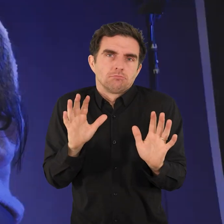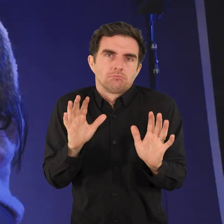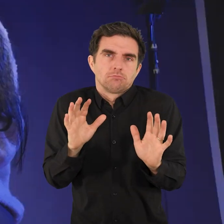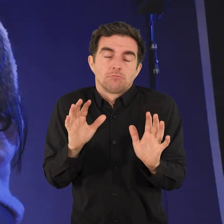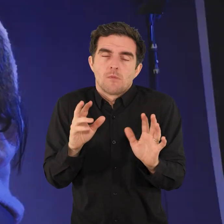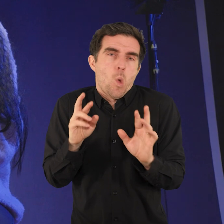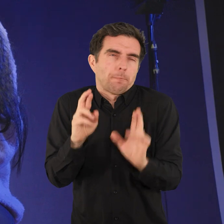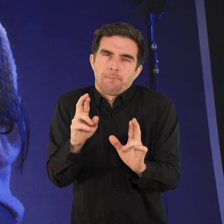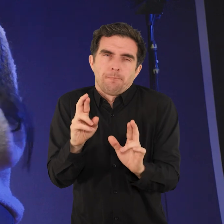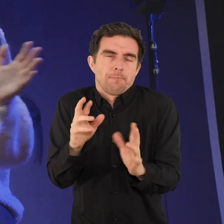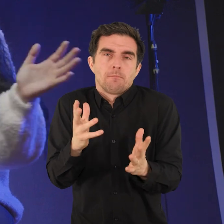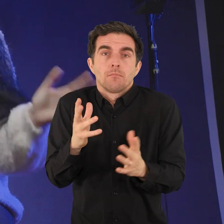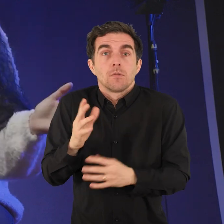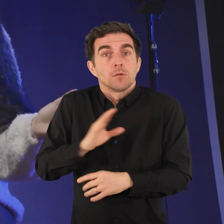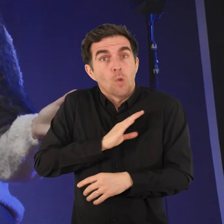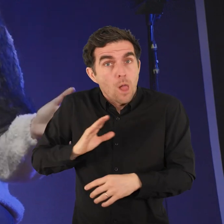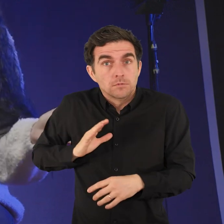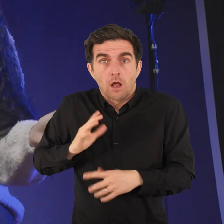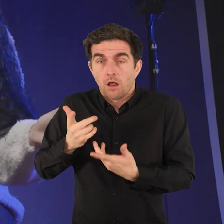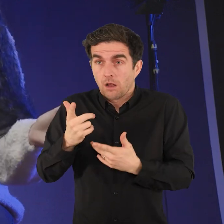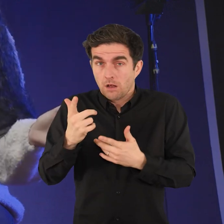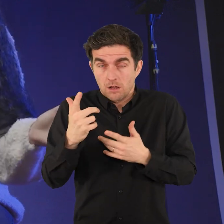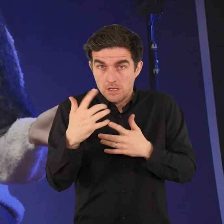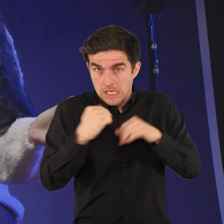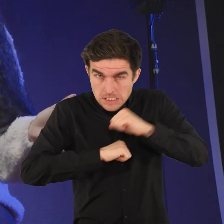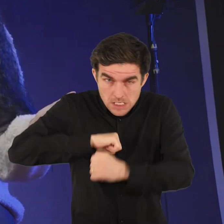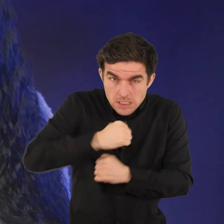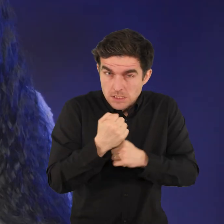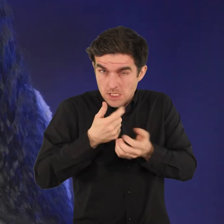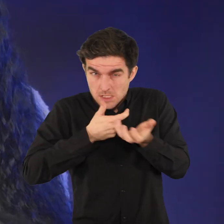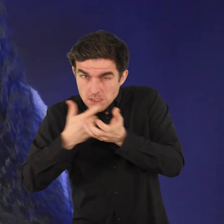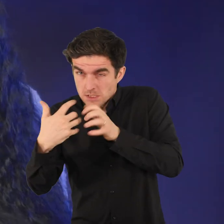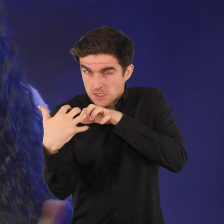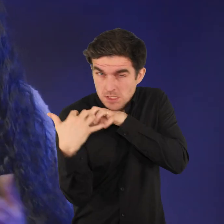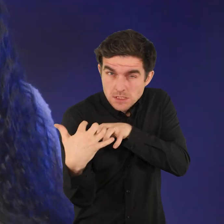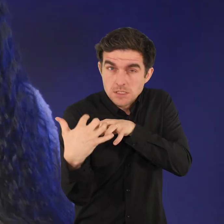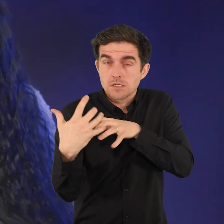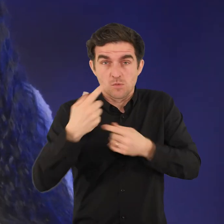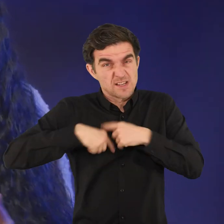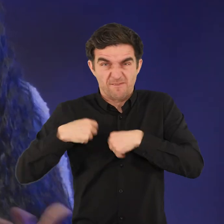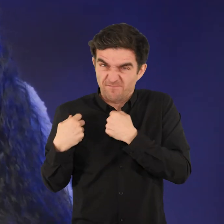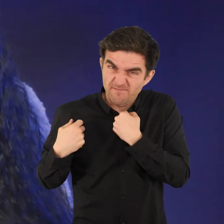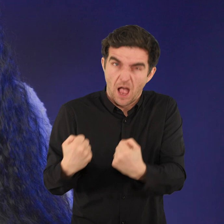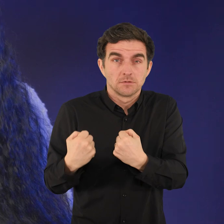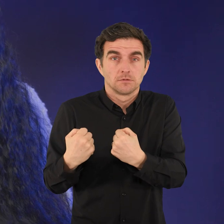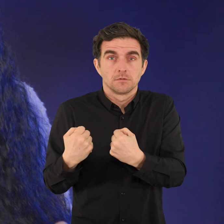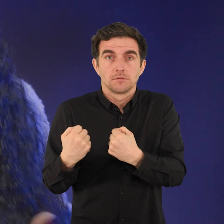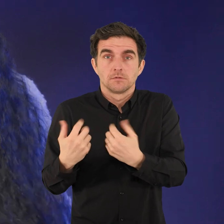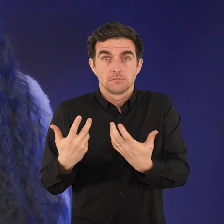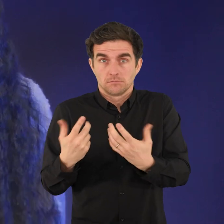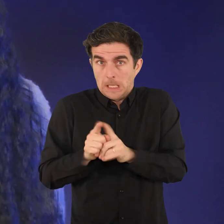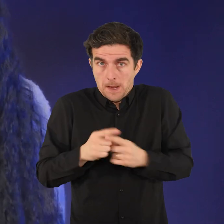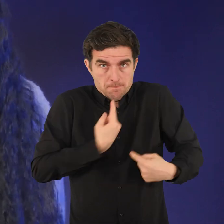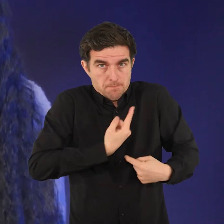and I hope it more for the soldiers who are fighting on the front line. because we all fight. We all do have our fights.